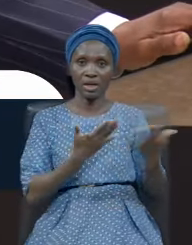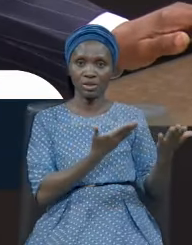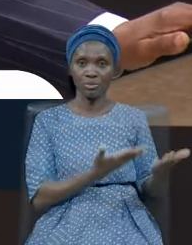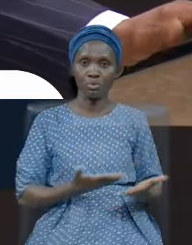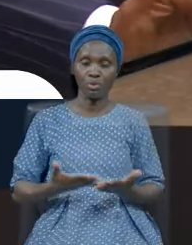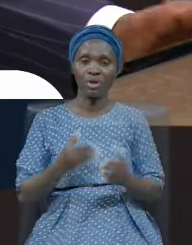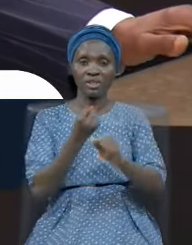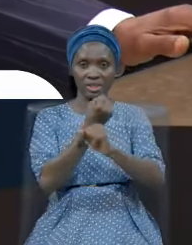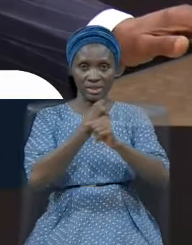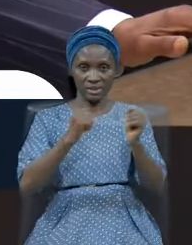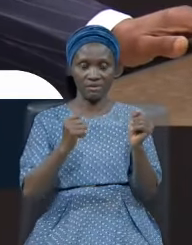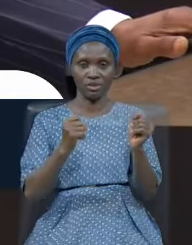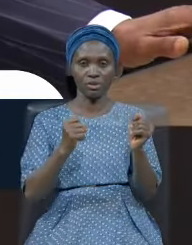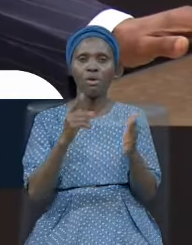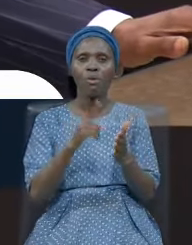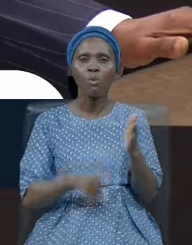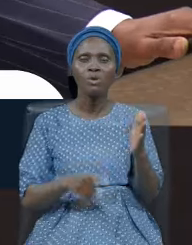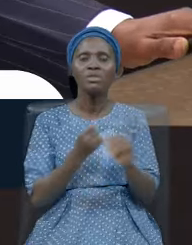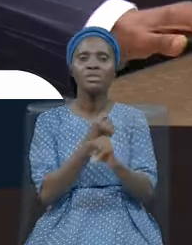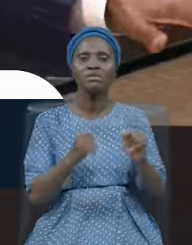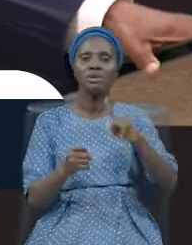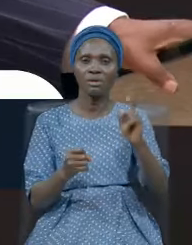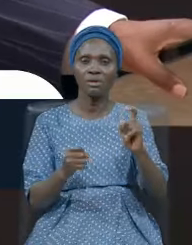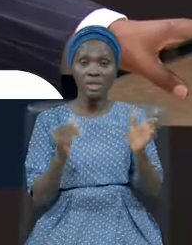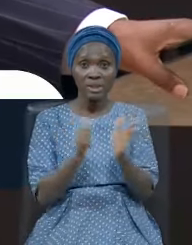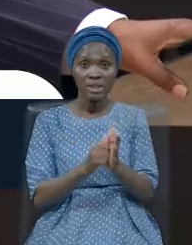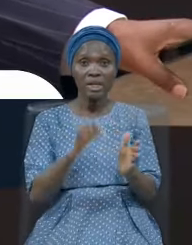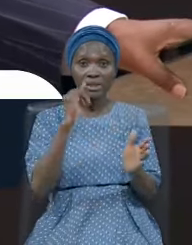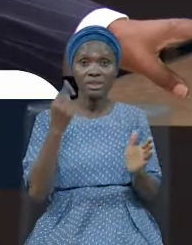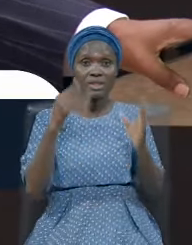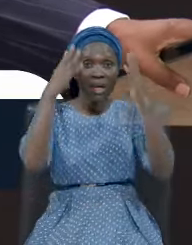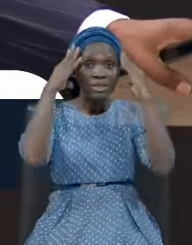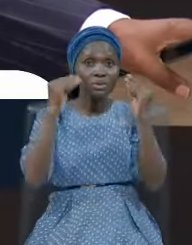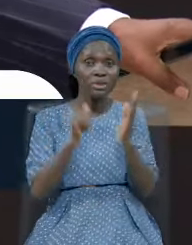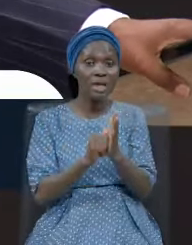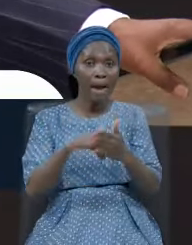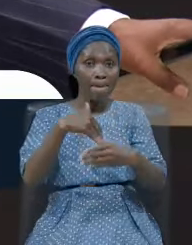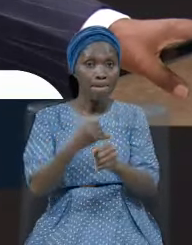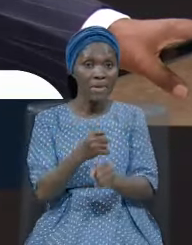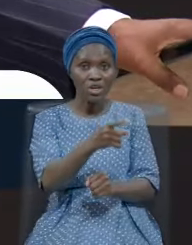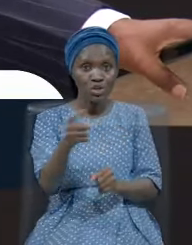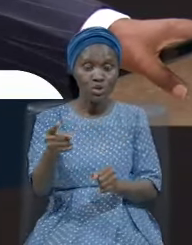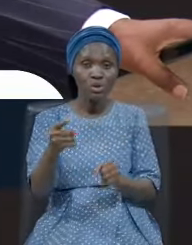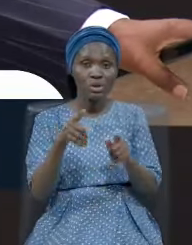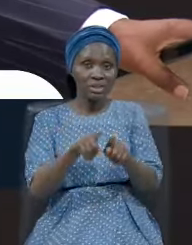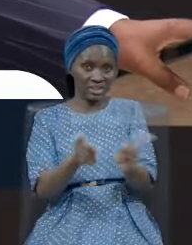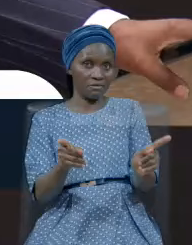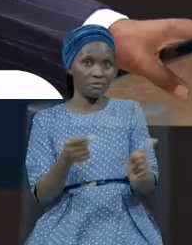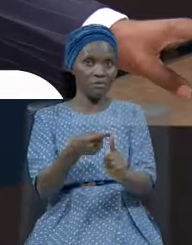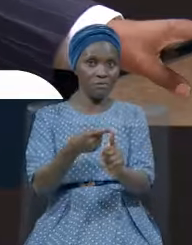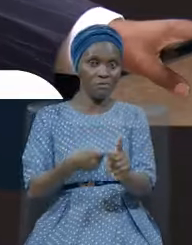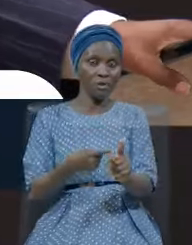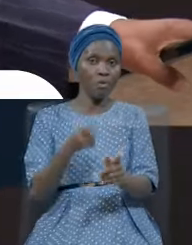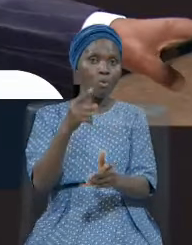Salvation. What salvation? That the experience that makes you different from what you were in the